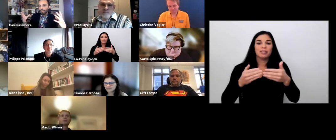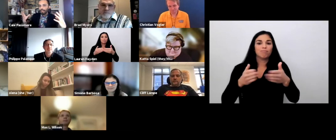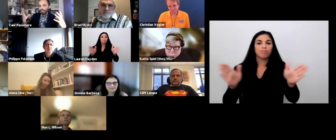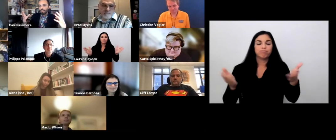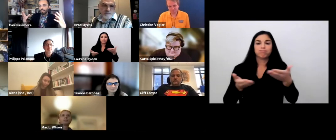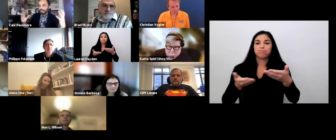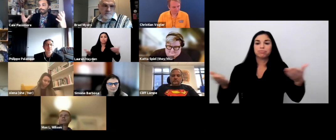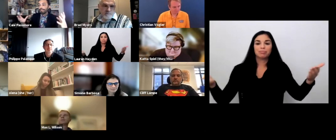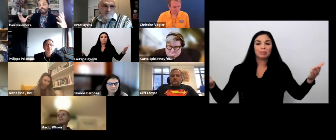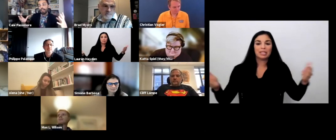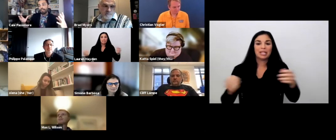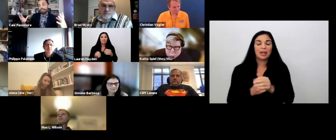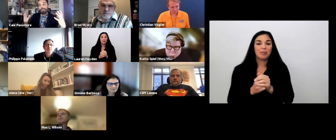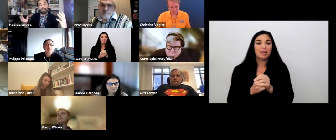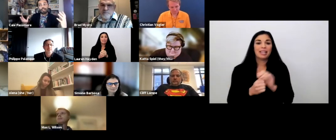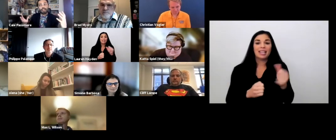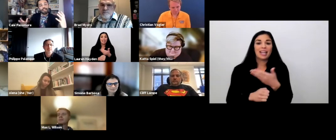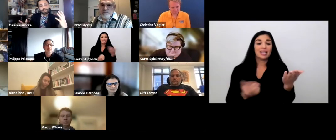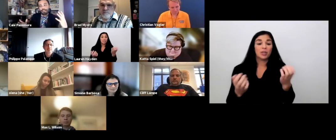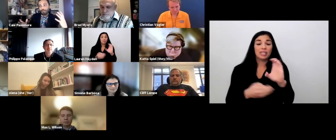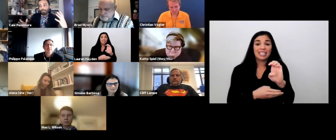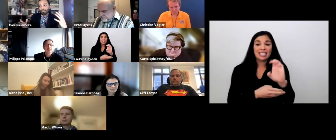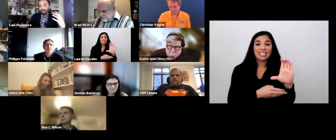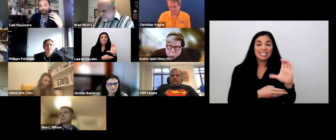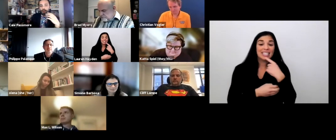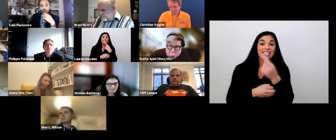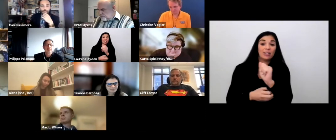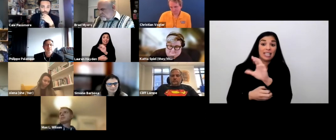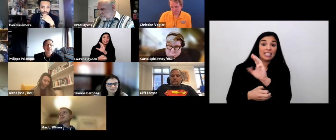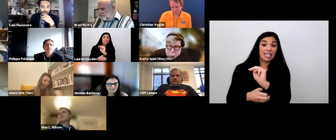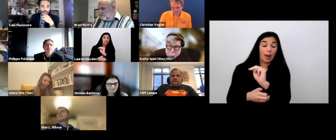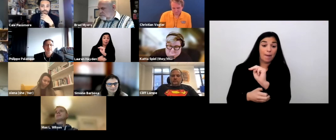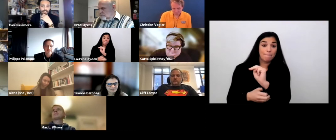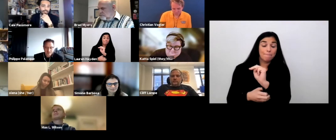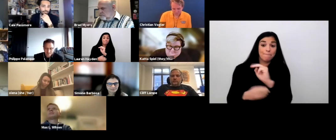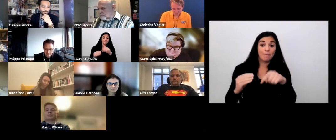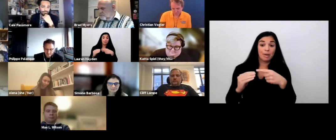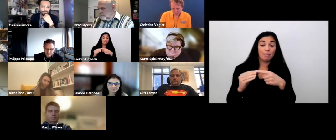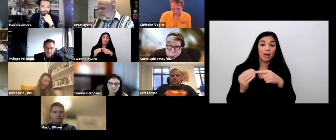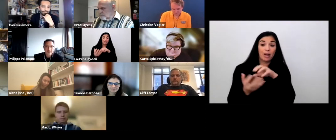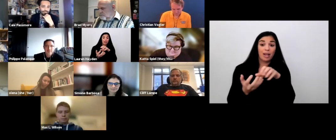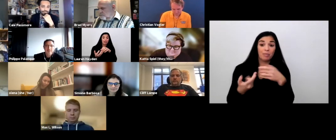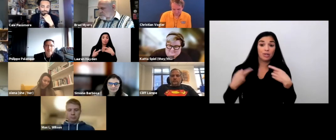you would like the EC here to communicate to the ACM? About hybrid events.